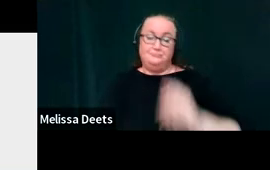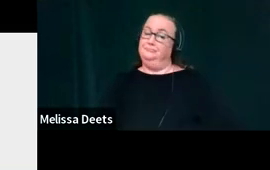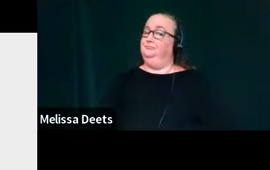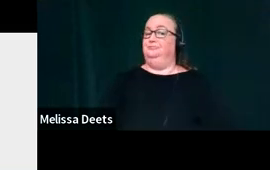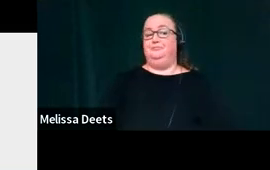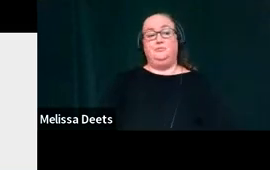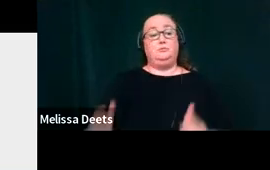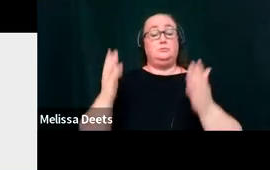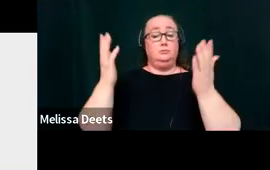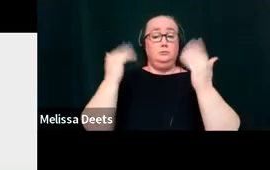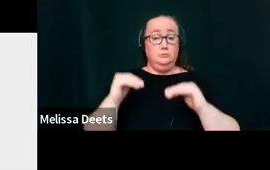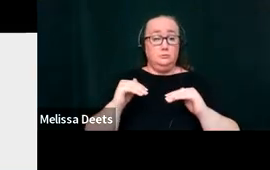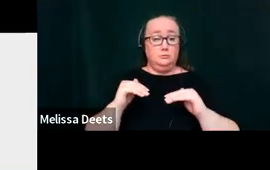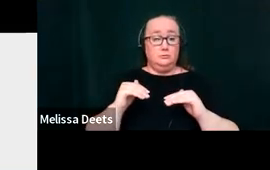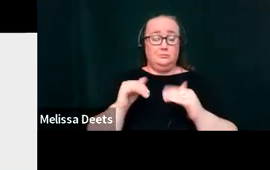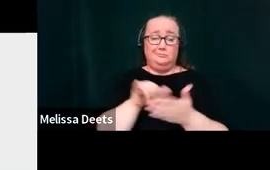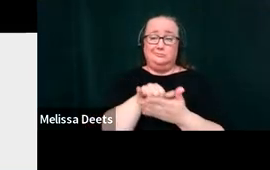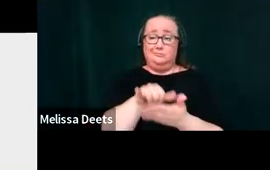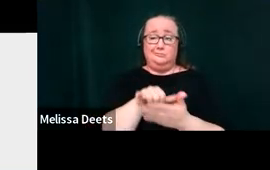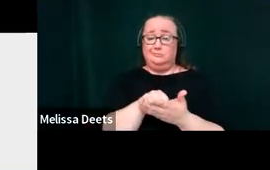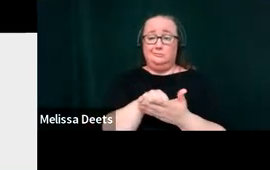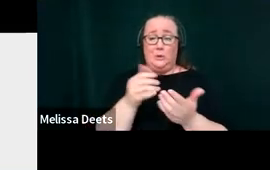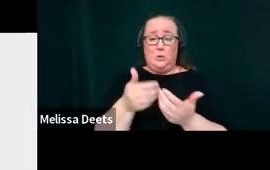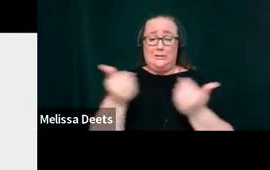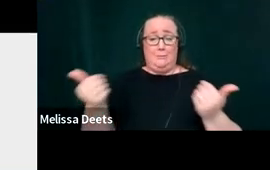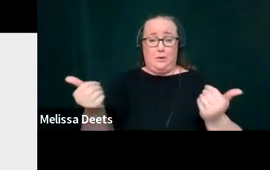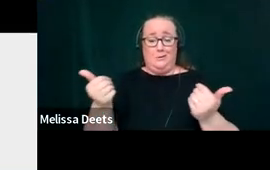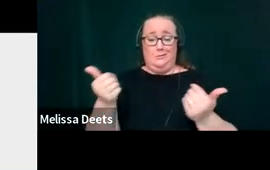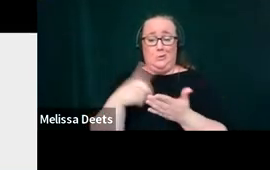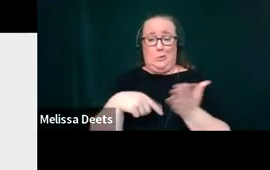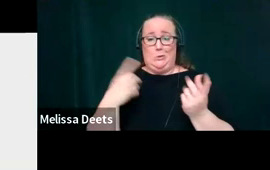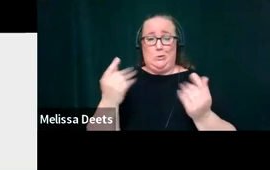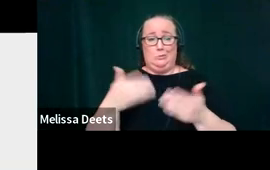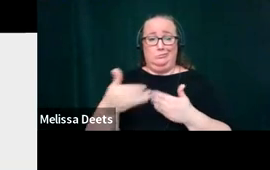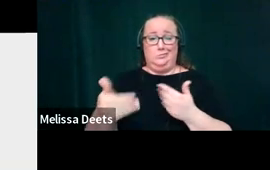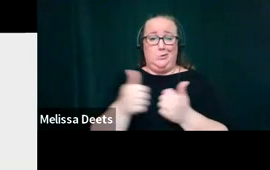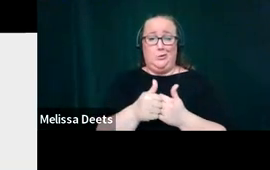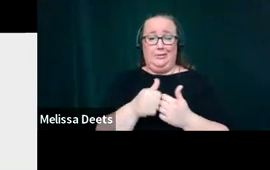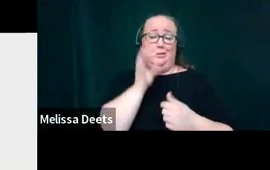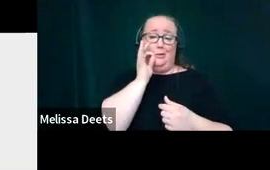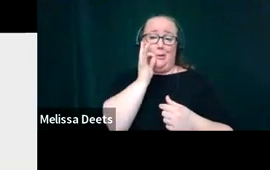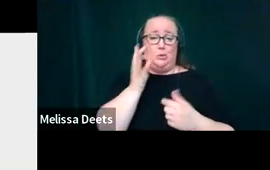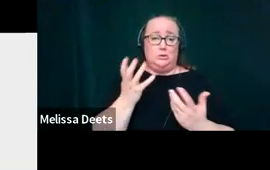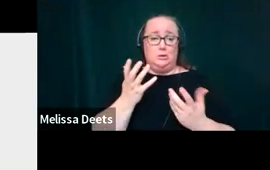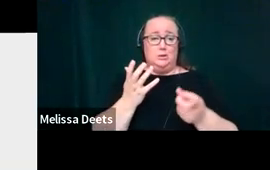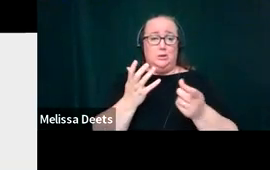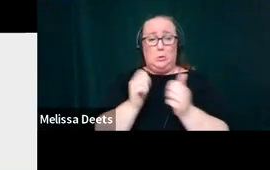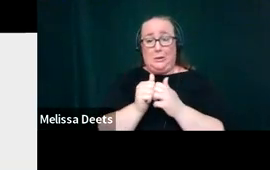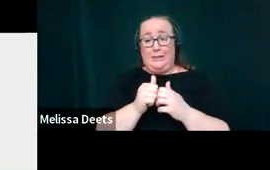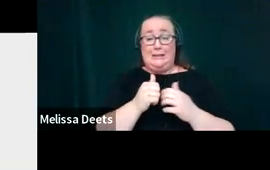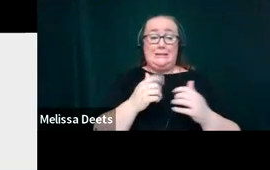At this point, it's really impossible to separate the potential clinical action from the undesirable behavioral effects of